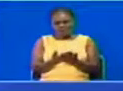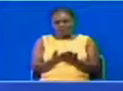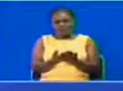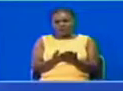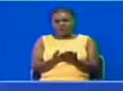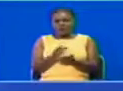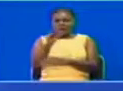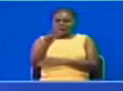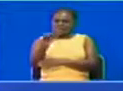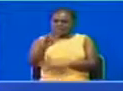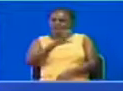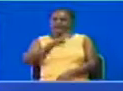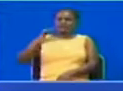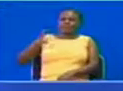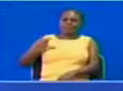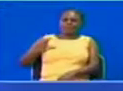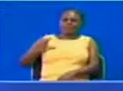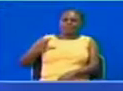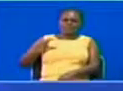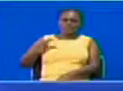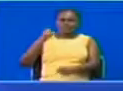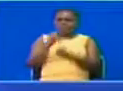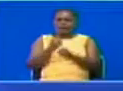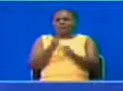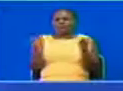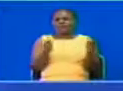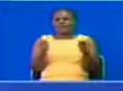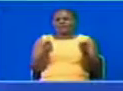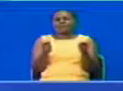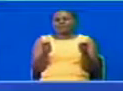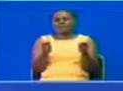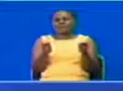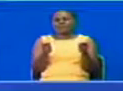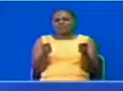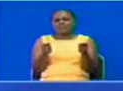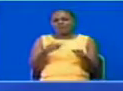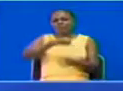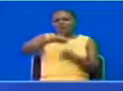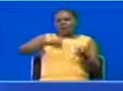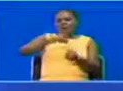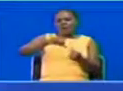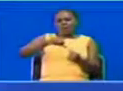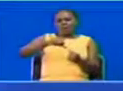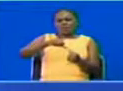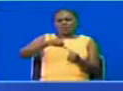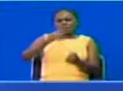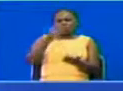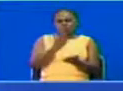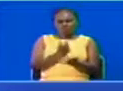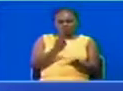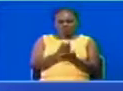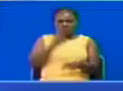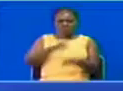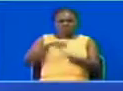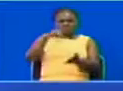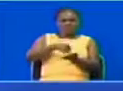councils and the university management responsible. It's about, really, it's high time we involve